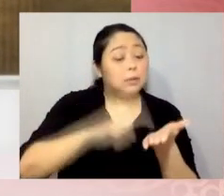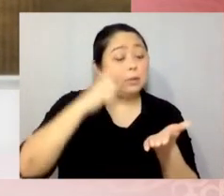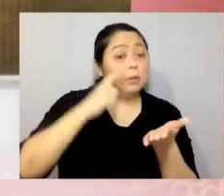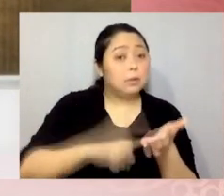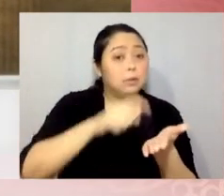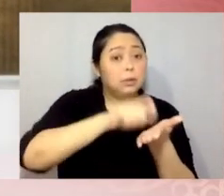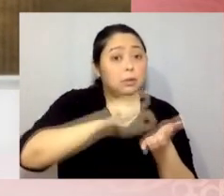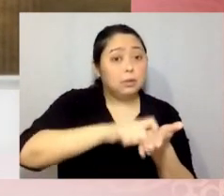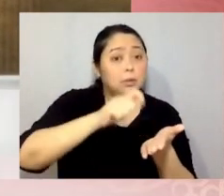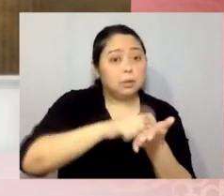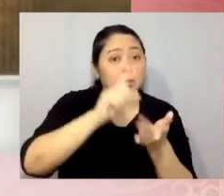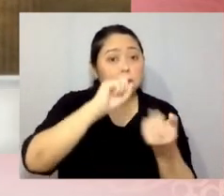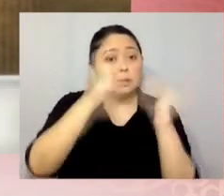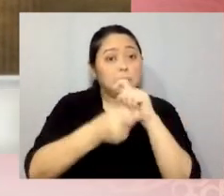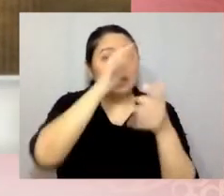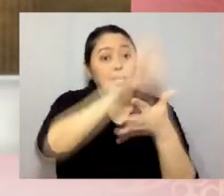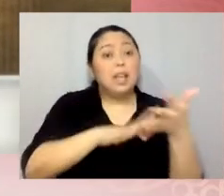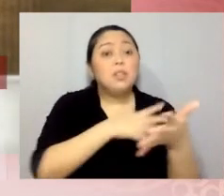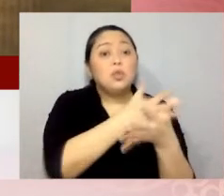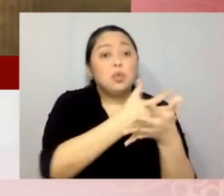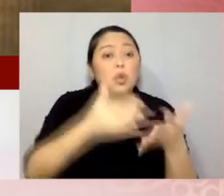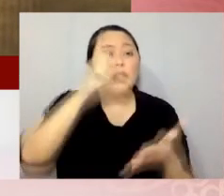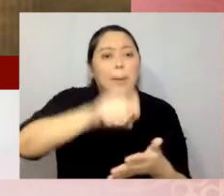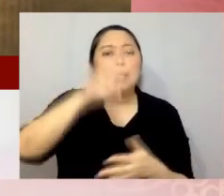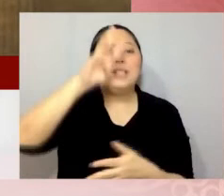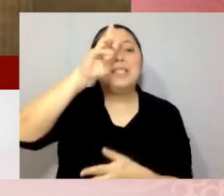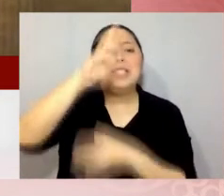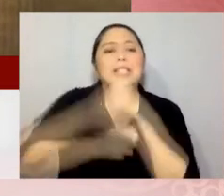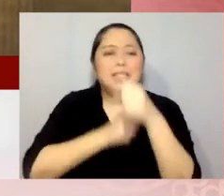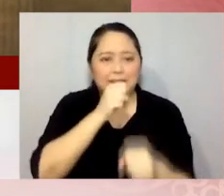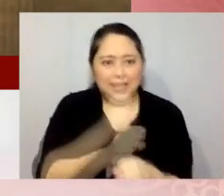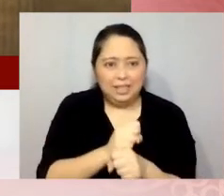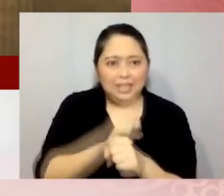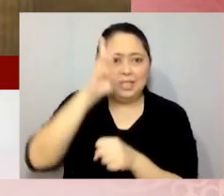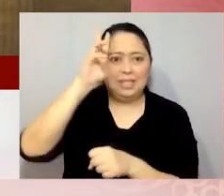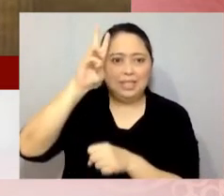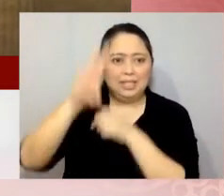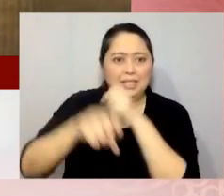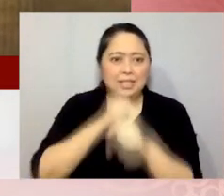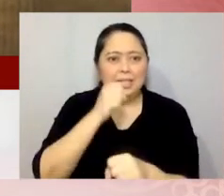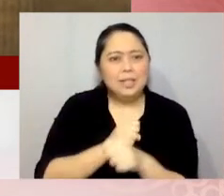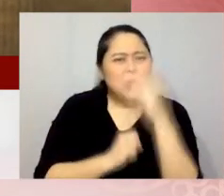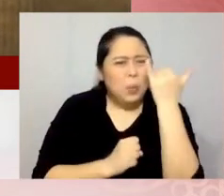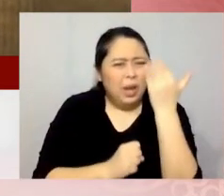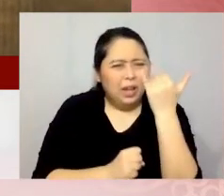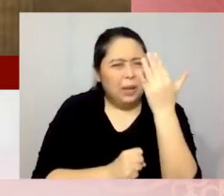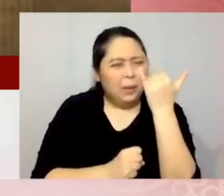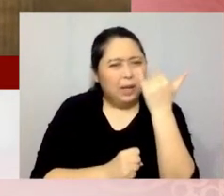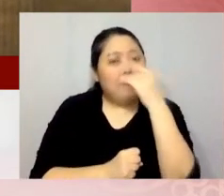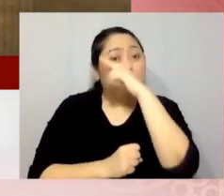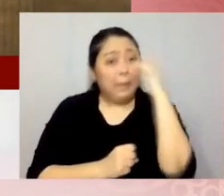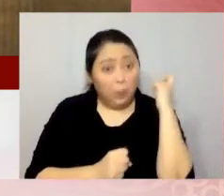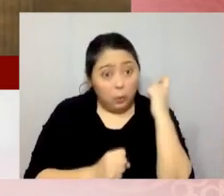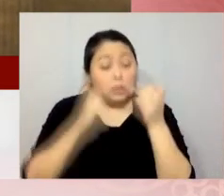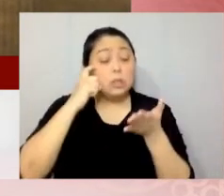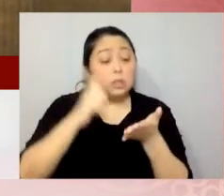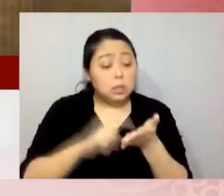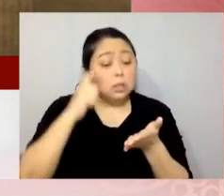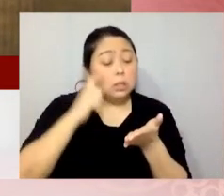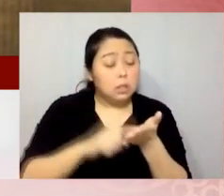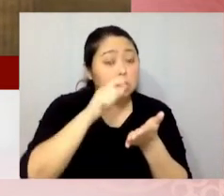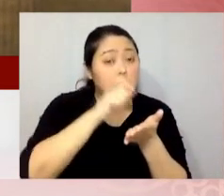period will be for 6 years, and for good reasons. One is that the transition is not simply about